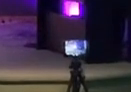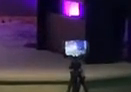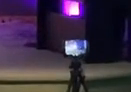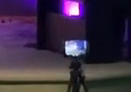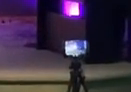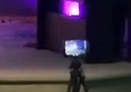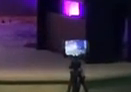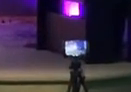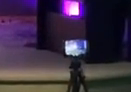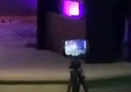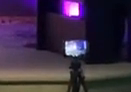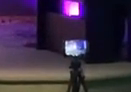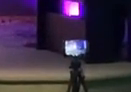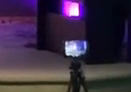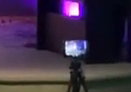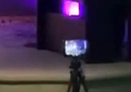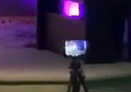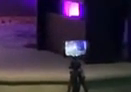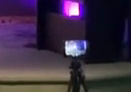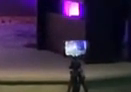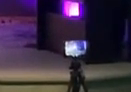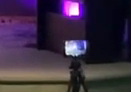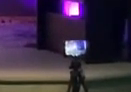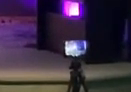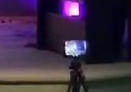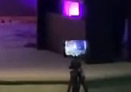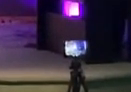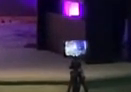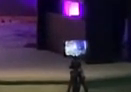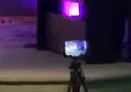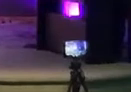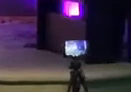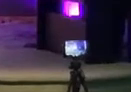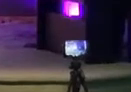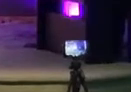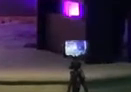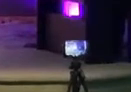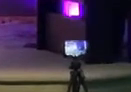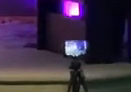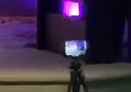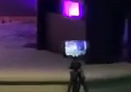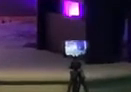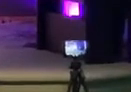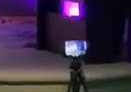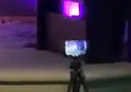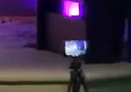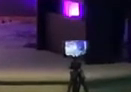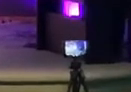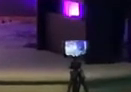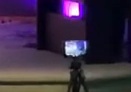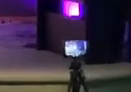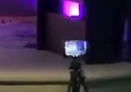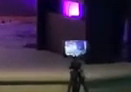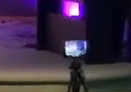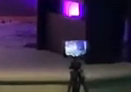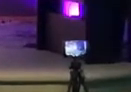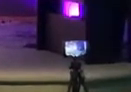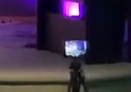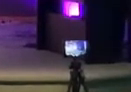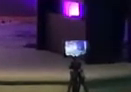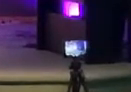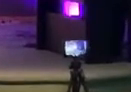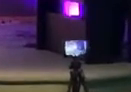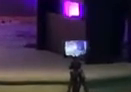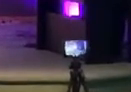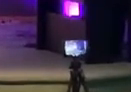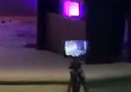is here with us. Give him your love, he's in love with us. He'll heal our hearts, he will